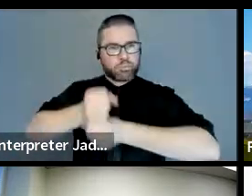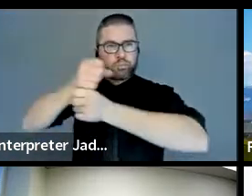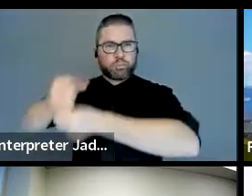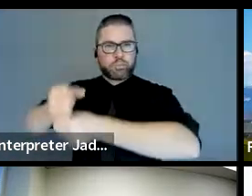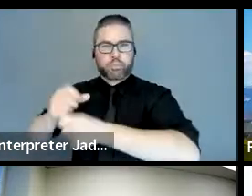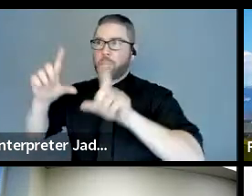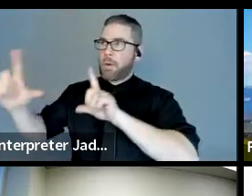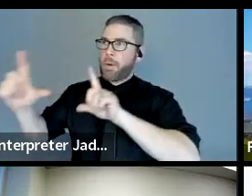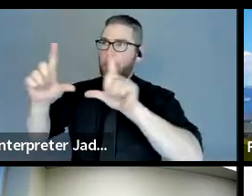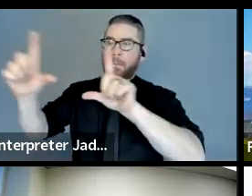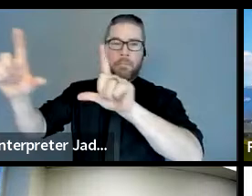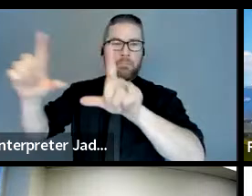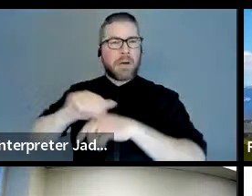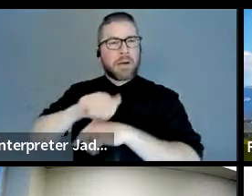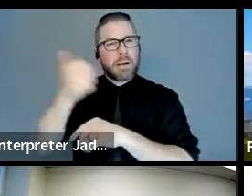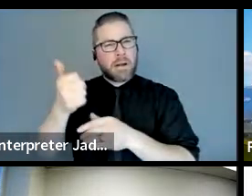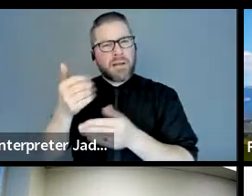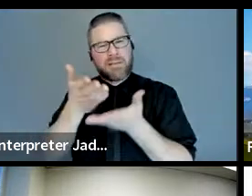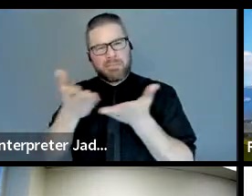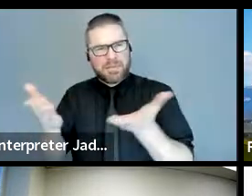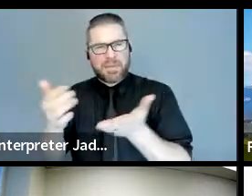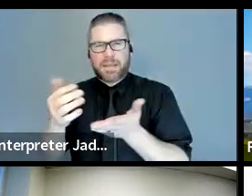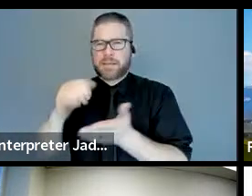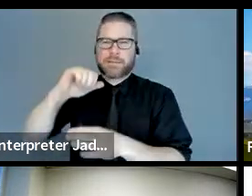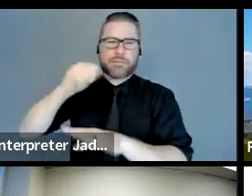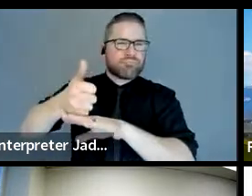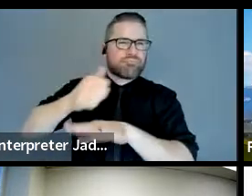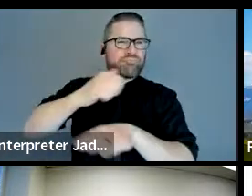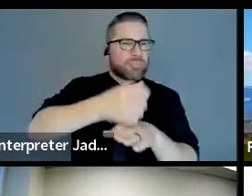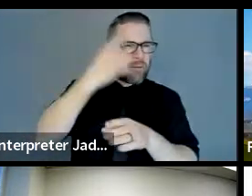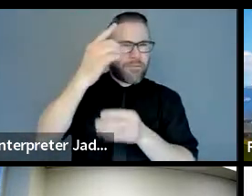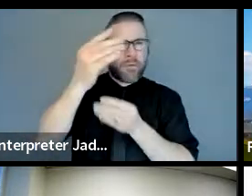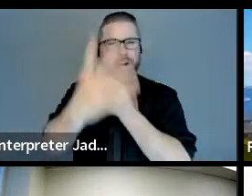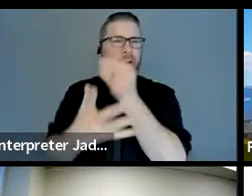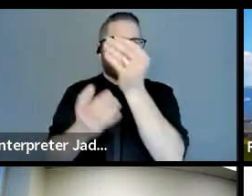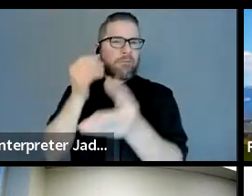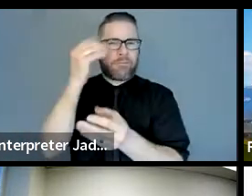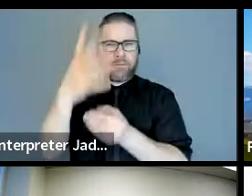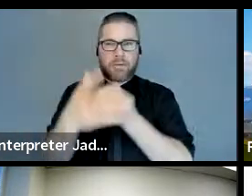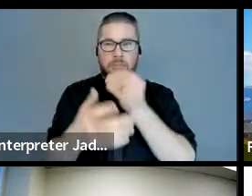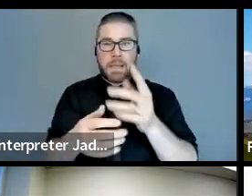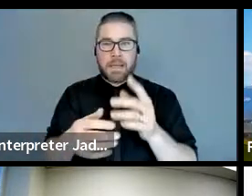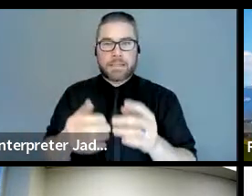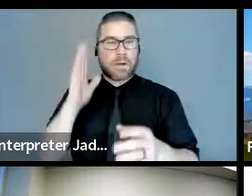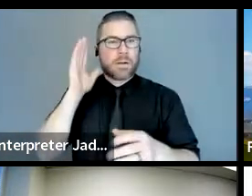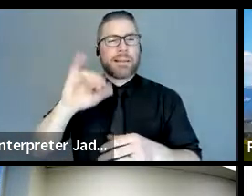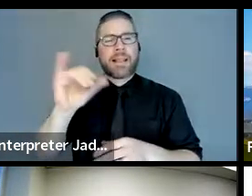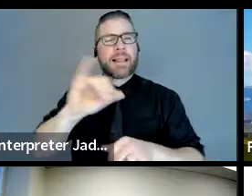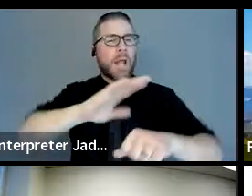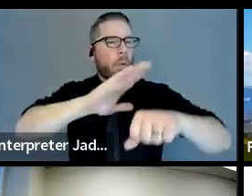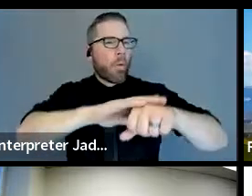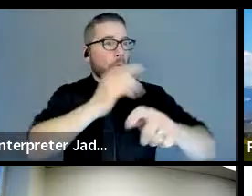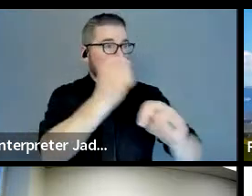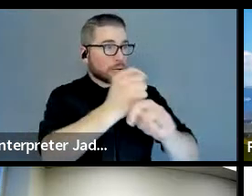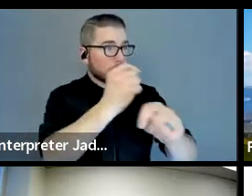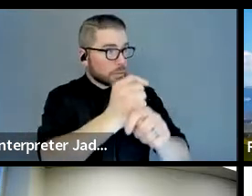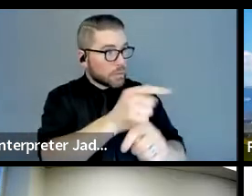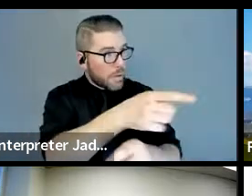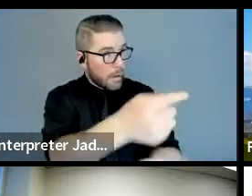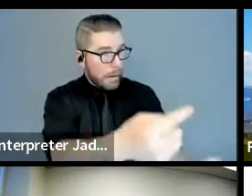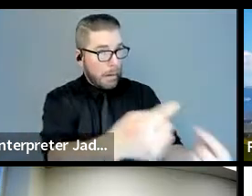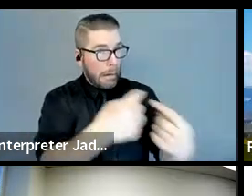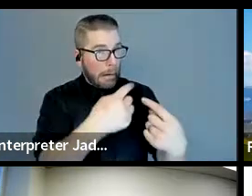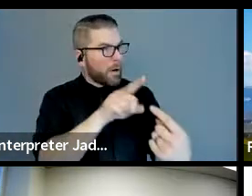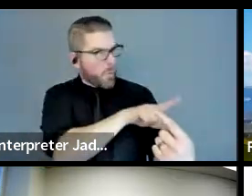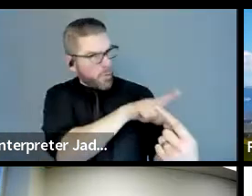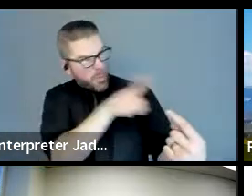types of information posted for trucks to avoid the current routes through the box tracks neighborhood that may be